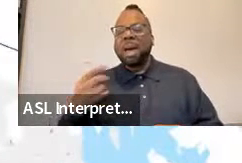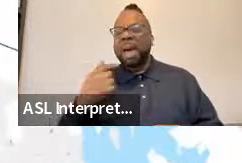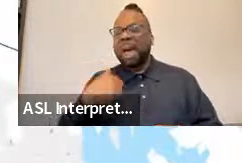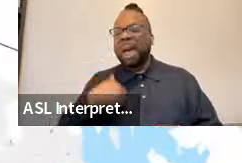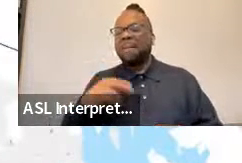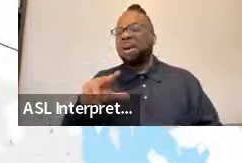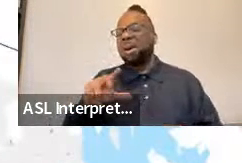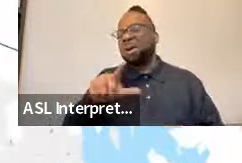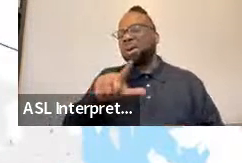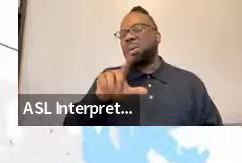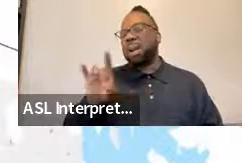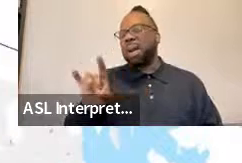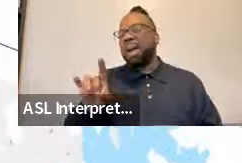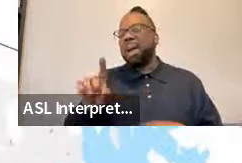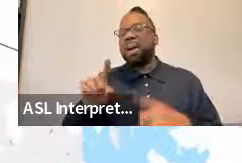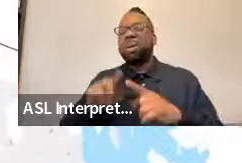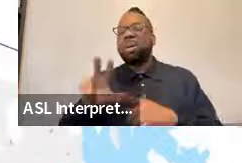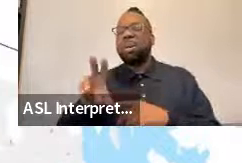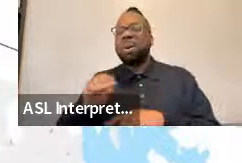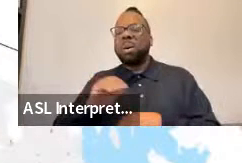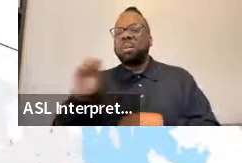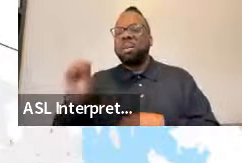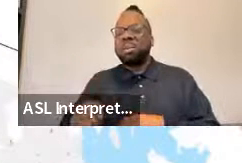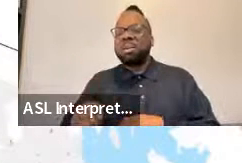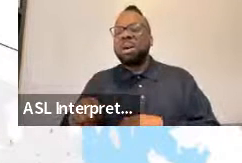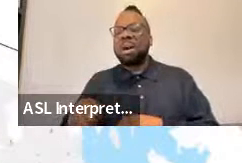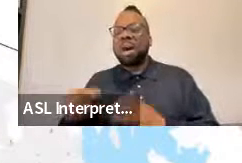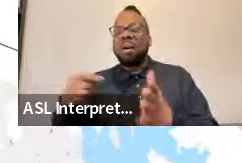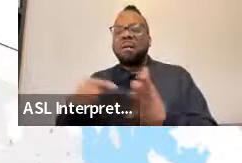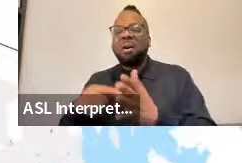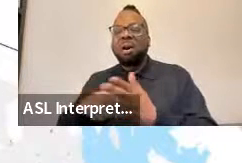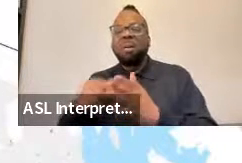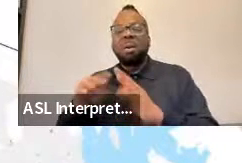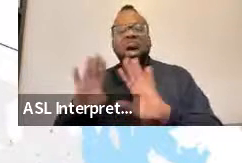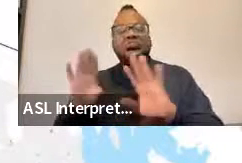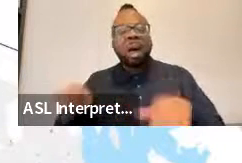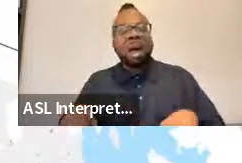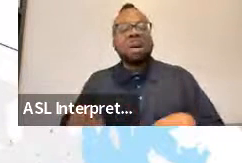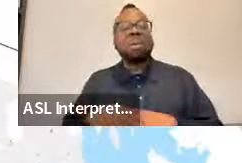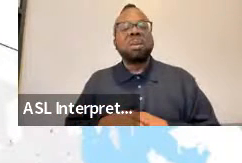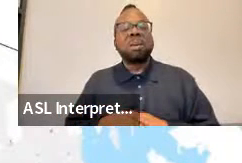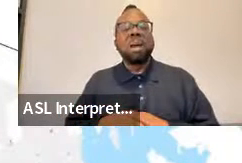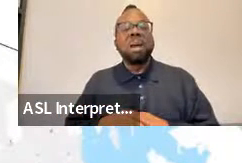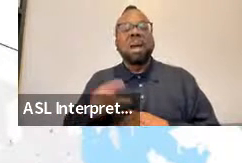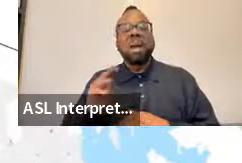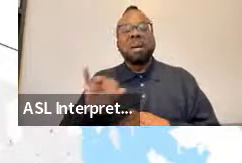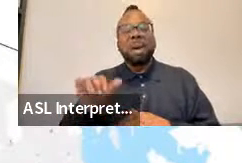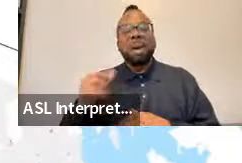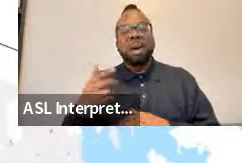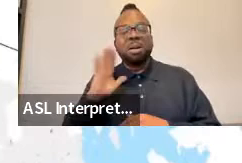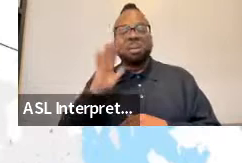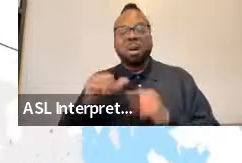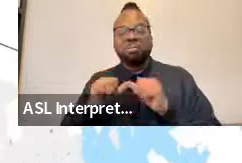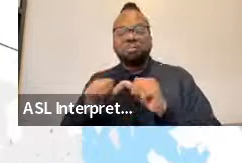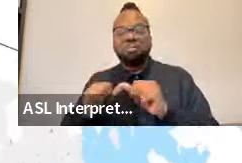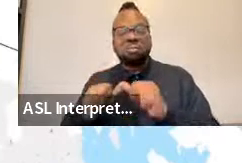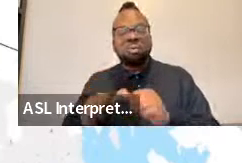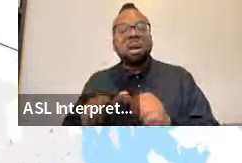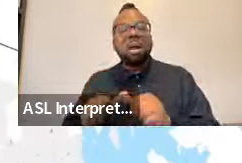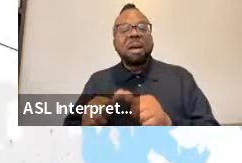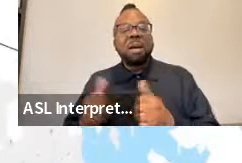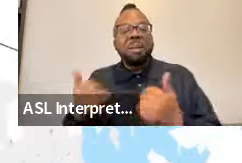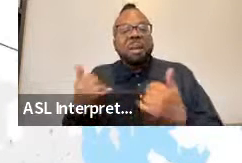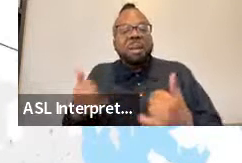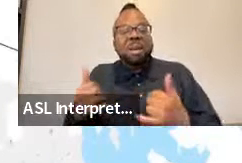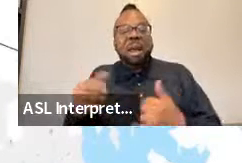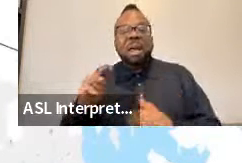the units affordable. MIH will continue to exist. This means both that existing MIH areas, which are shown here in